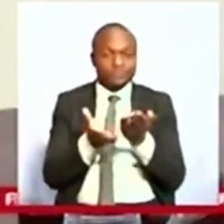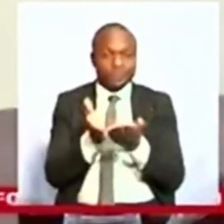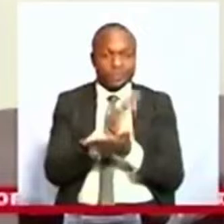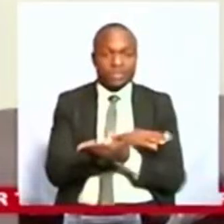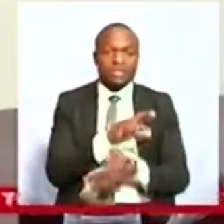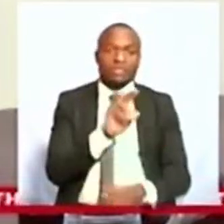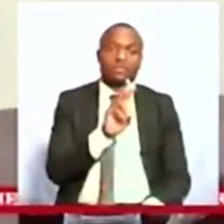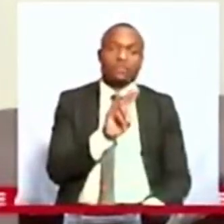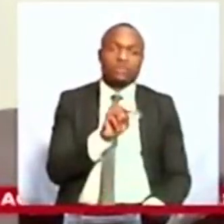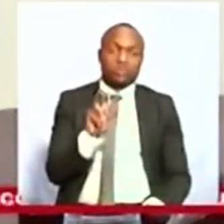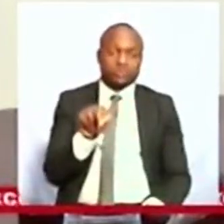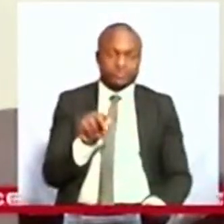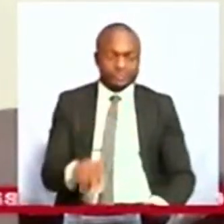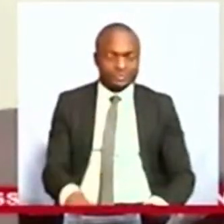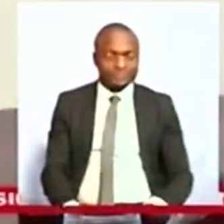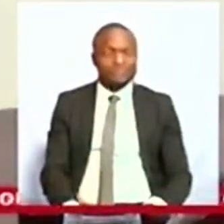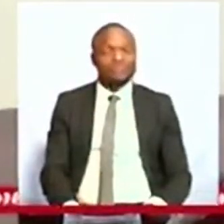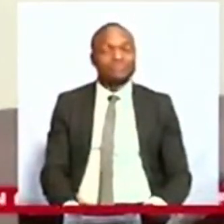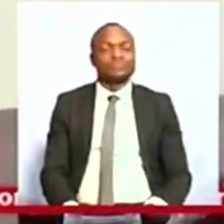22.